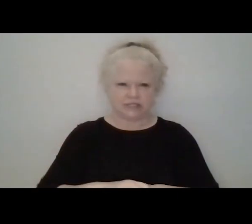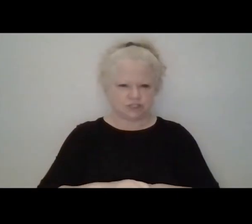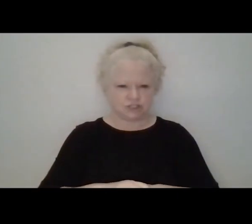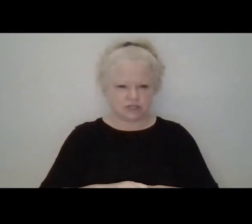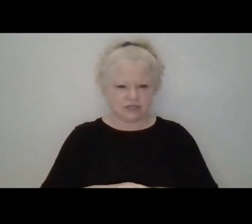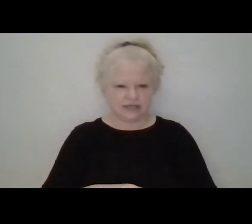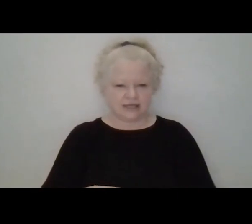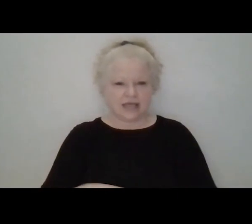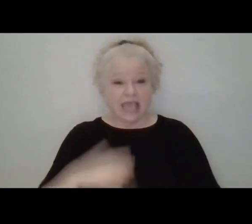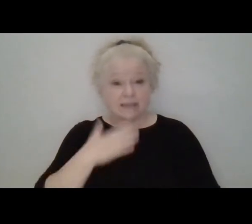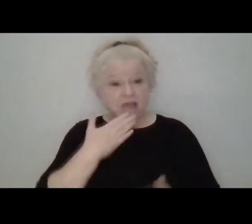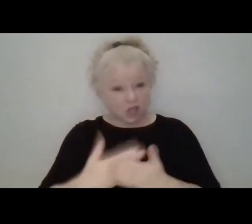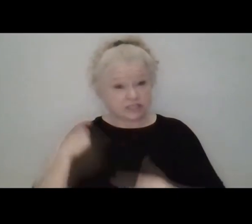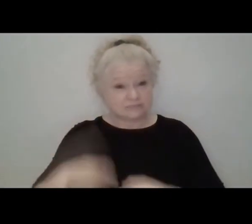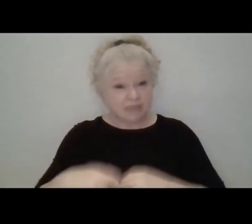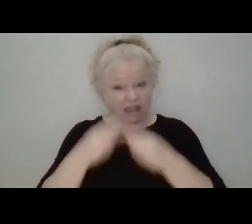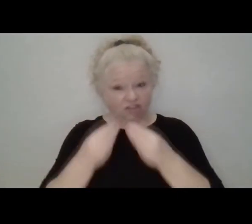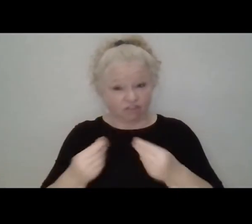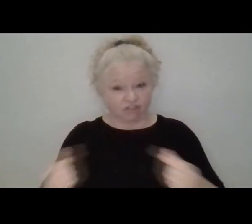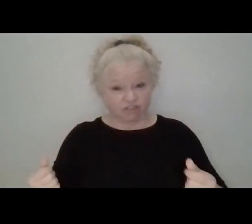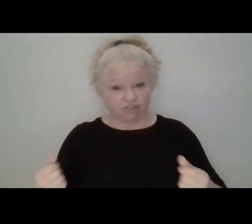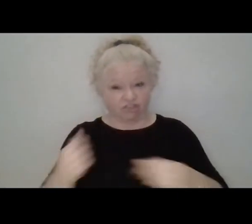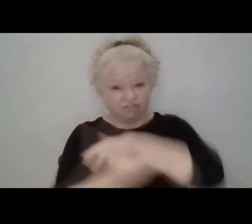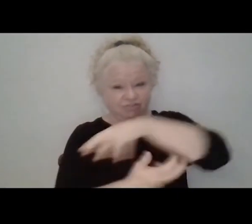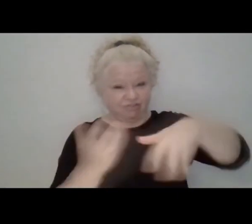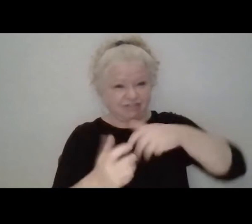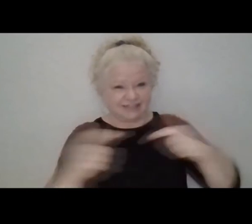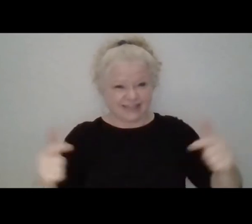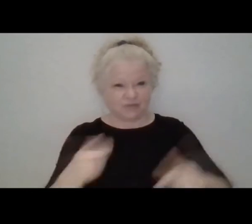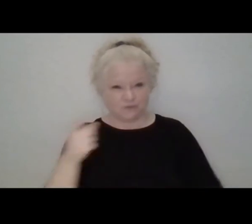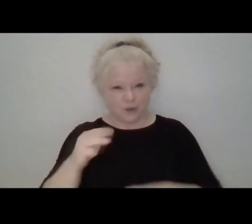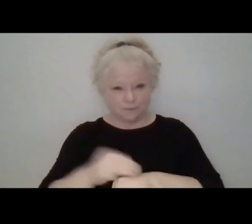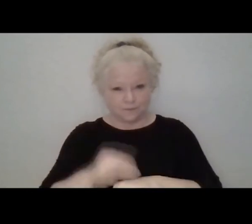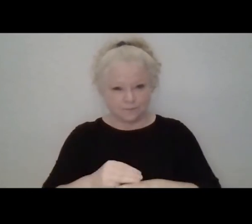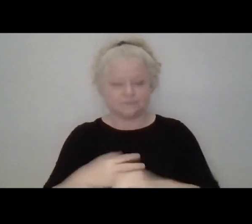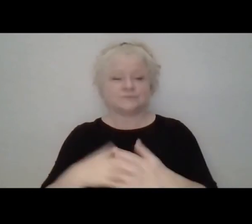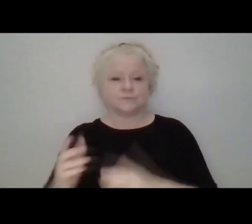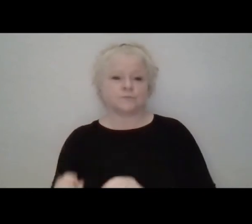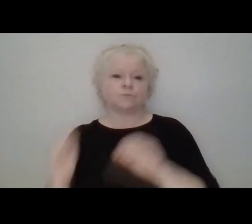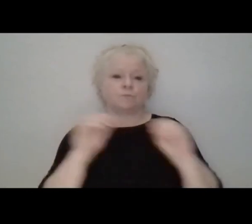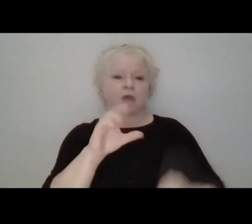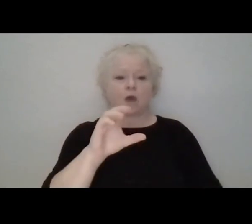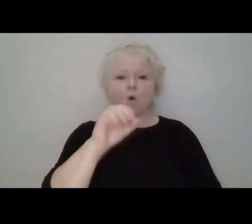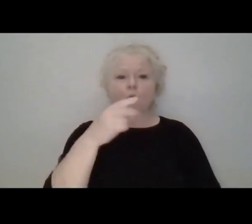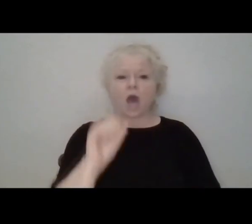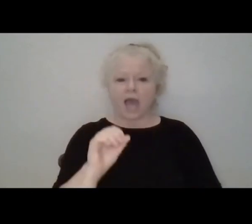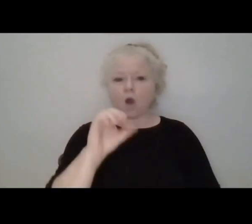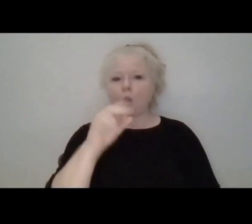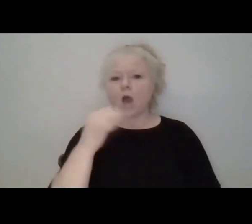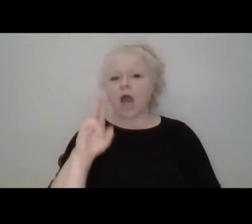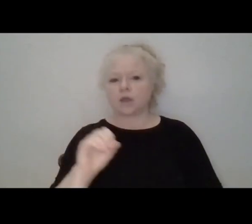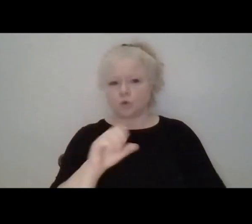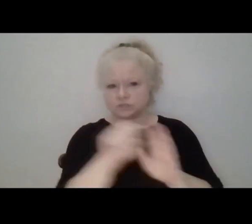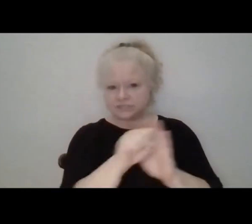losing my good Spanish. Right. So when I went back, I went back to Ohio State, and Ohio State is when I arrived, and I did it